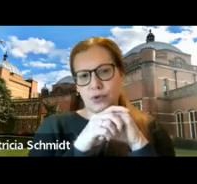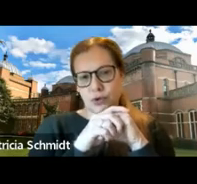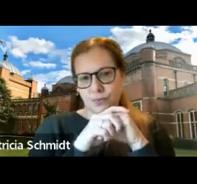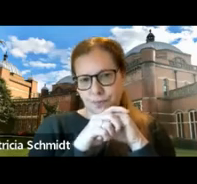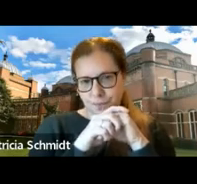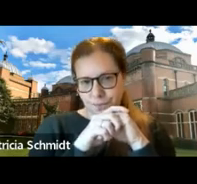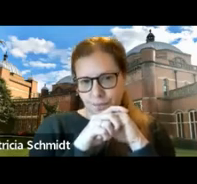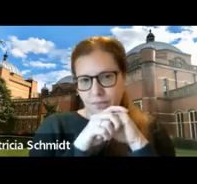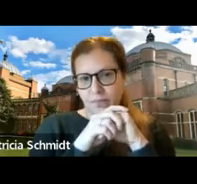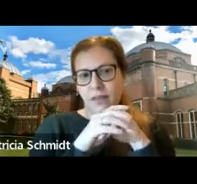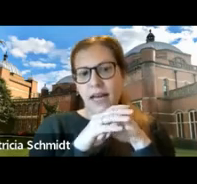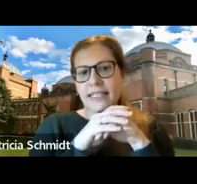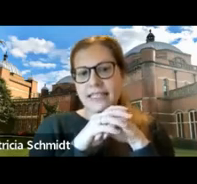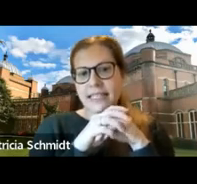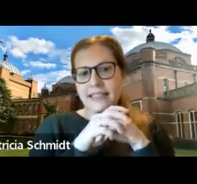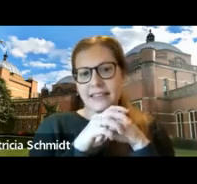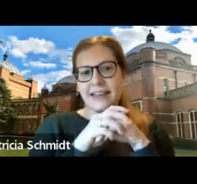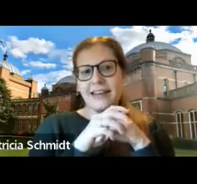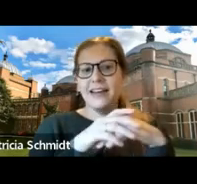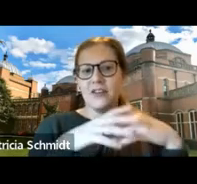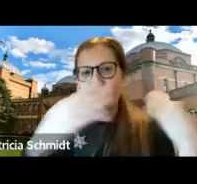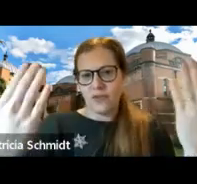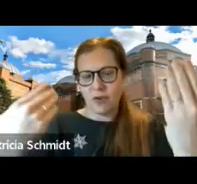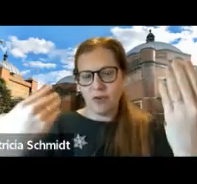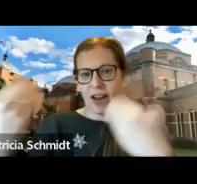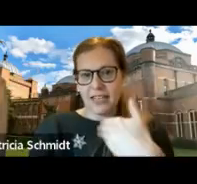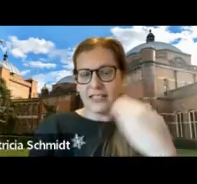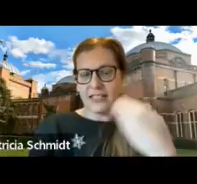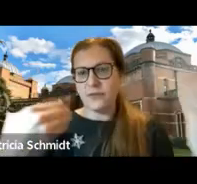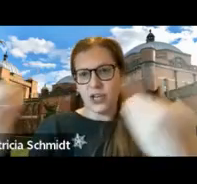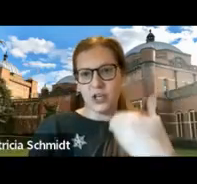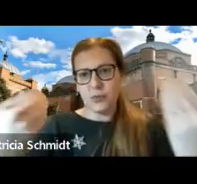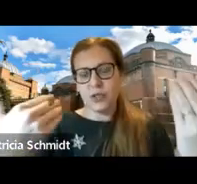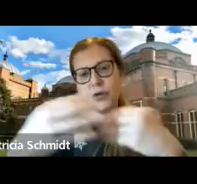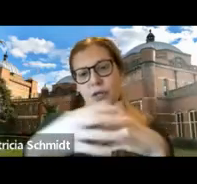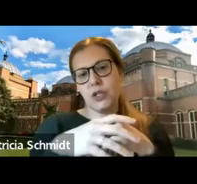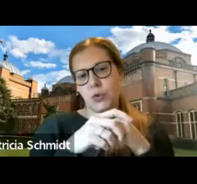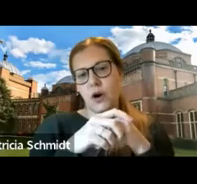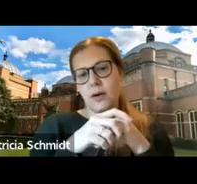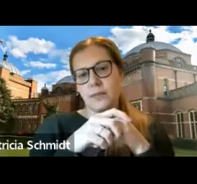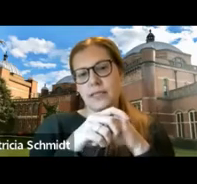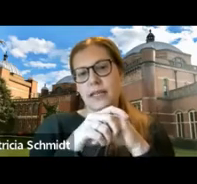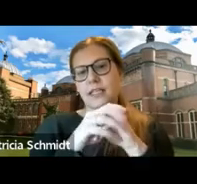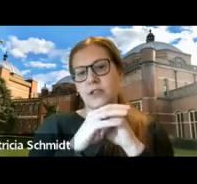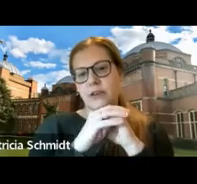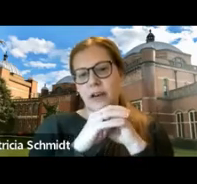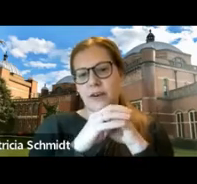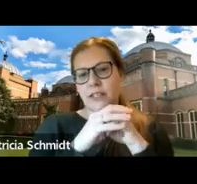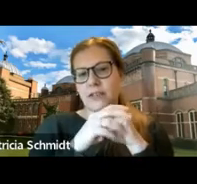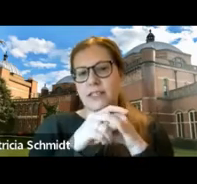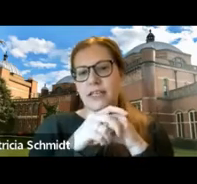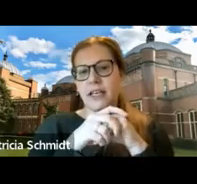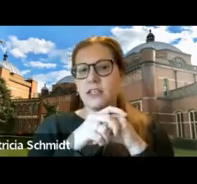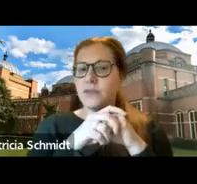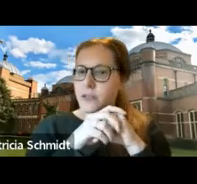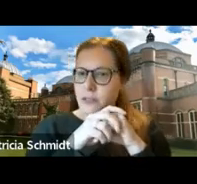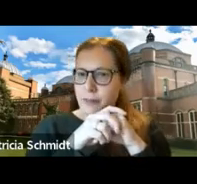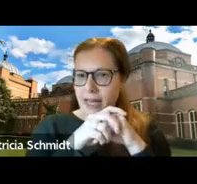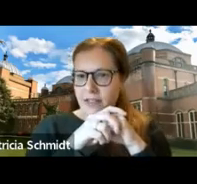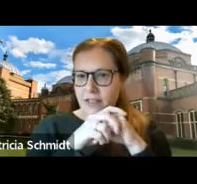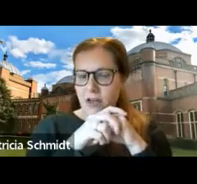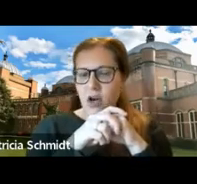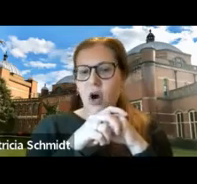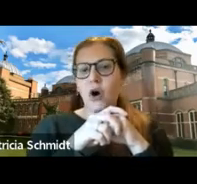periodic motion. And this, you know, relative change between the two arms leads to a characteristic